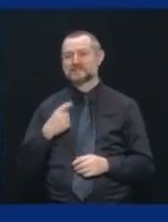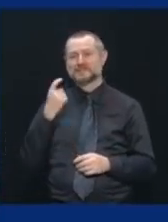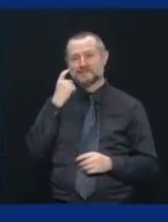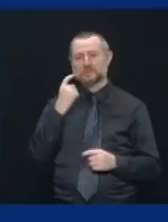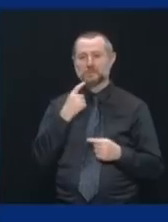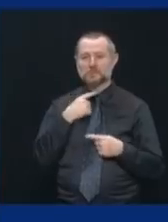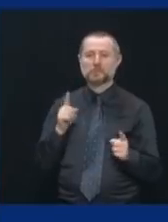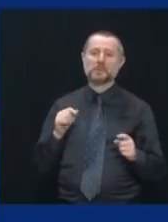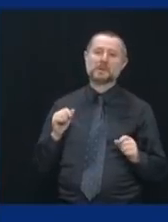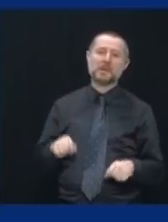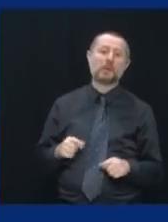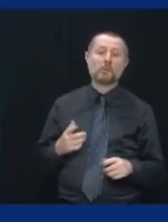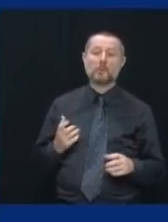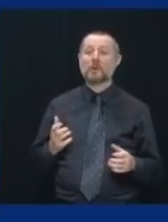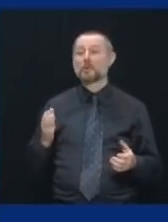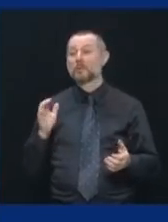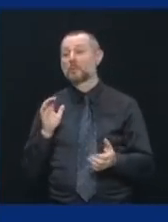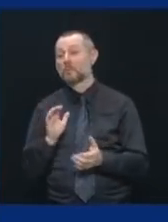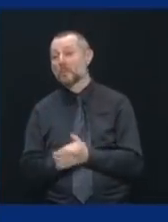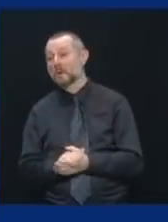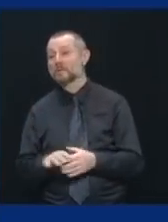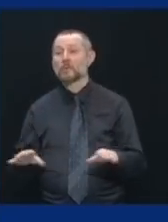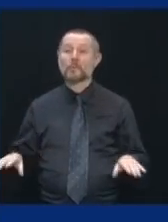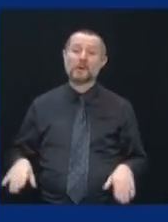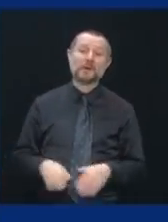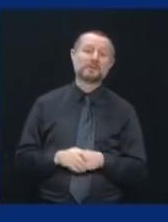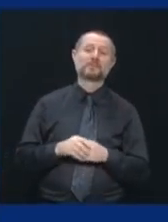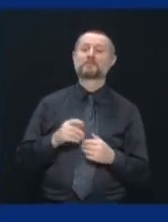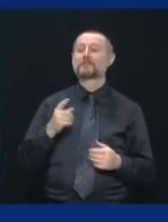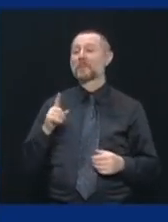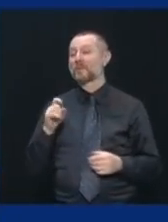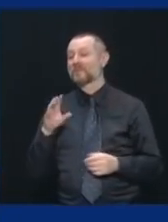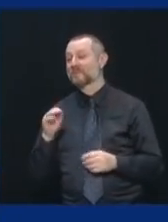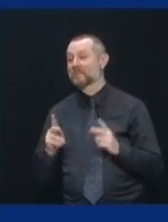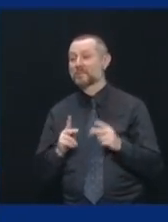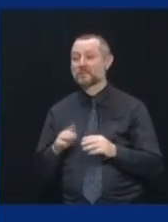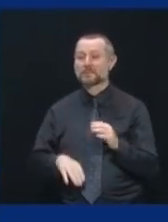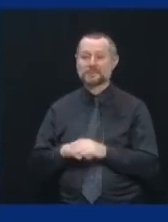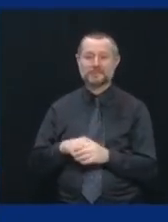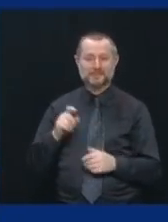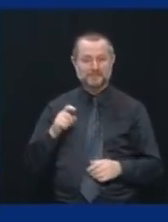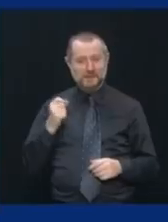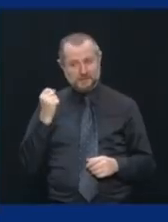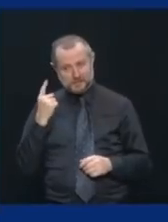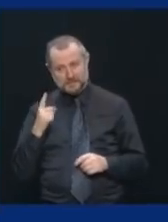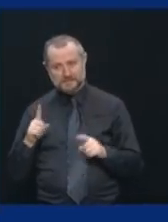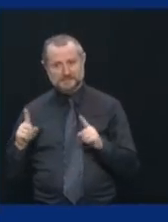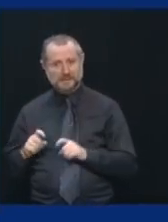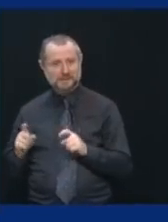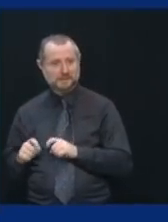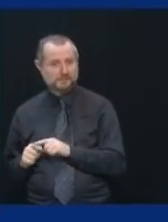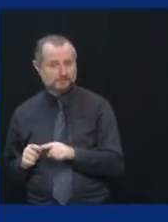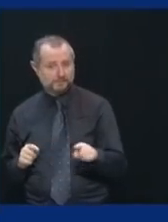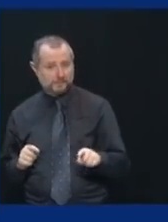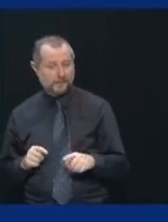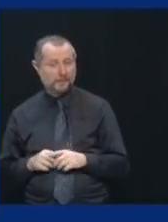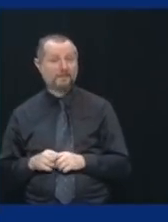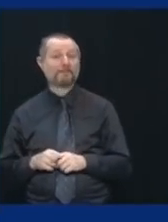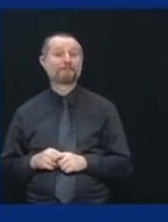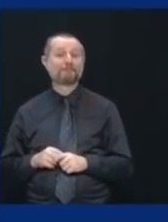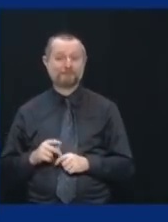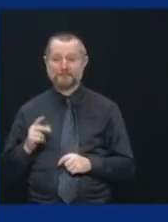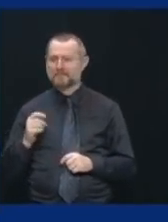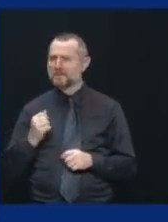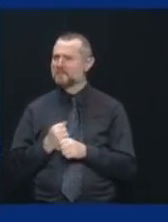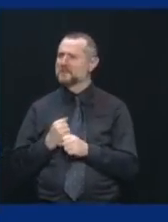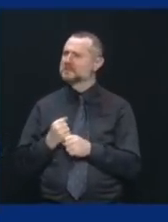ceremonies can go up to 150 with testing. right? Which is safe from a public health point of